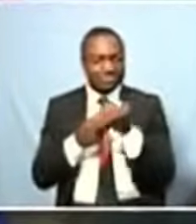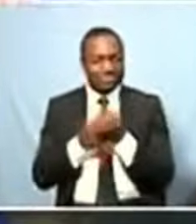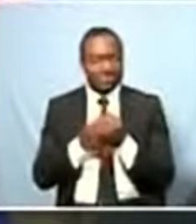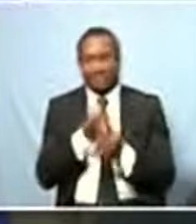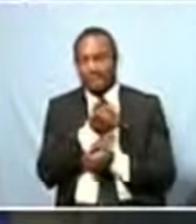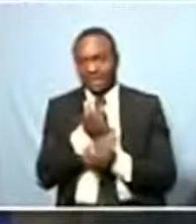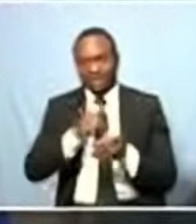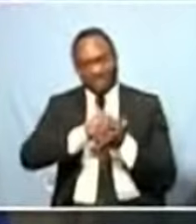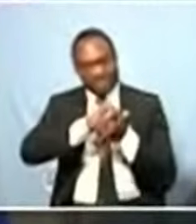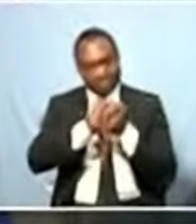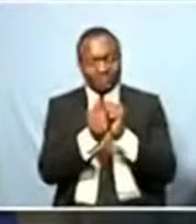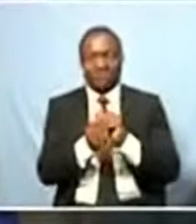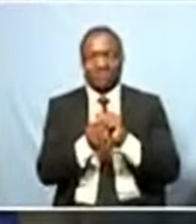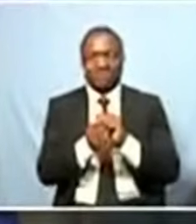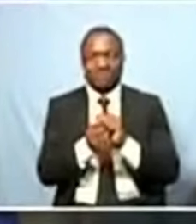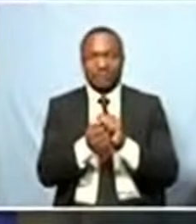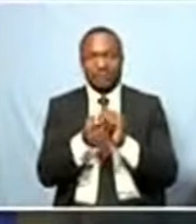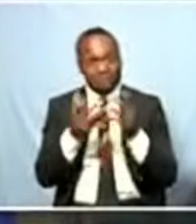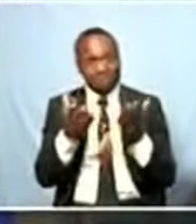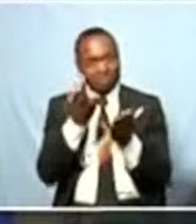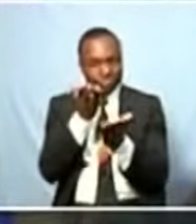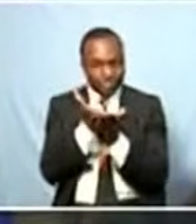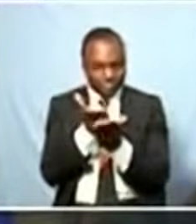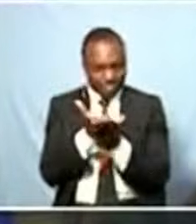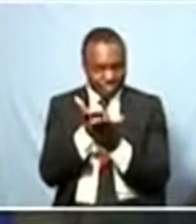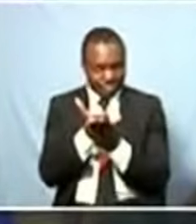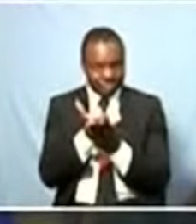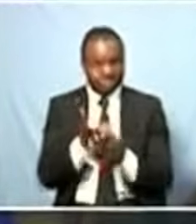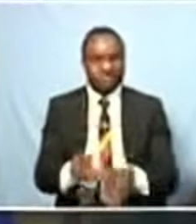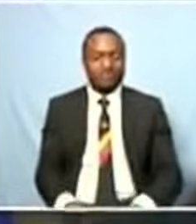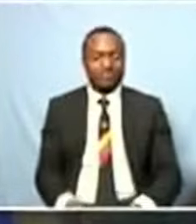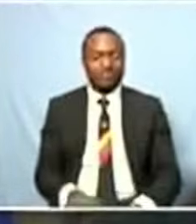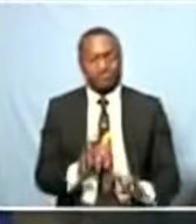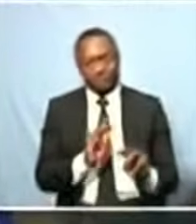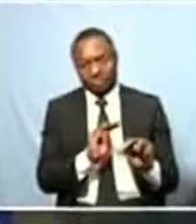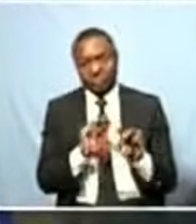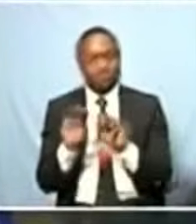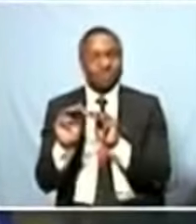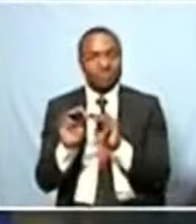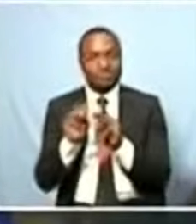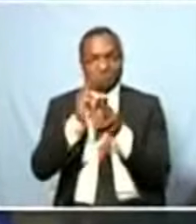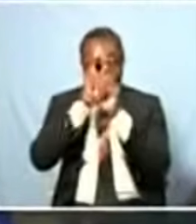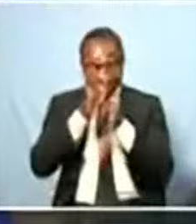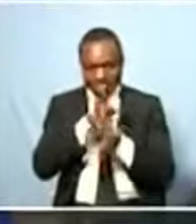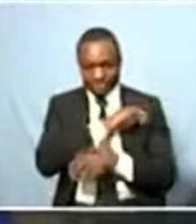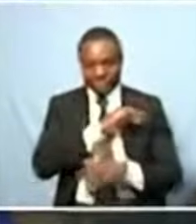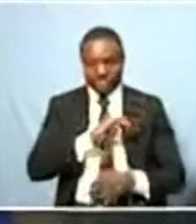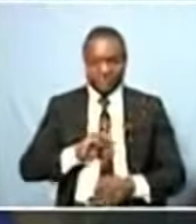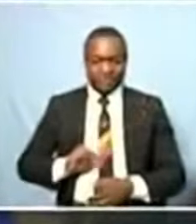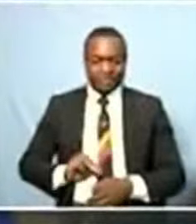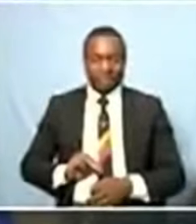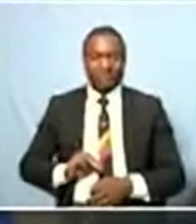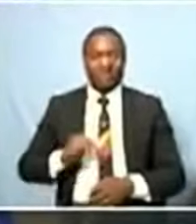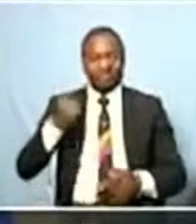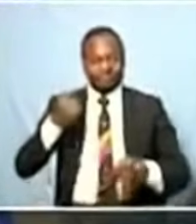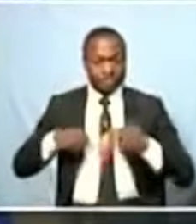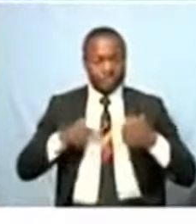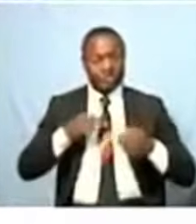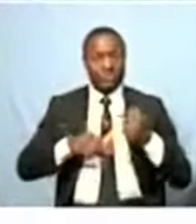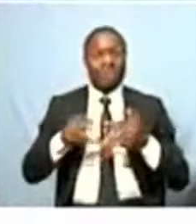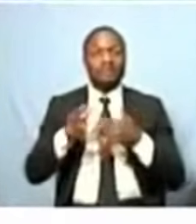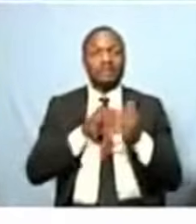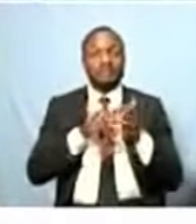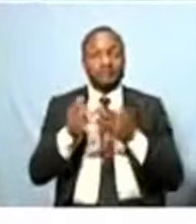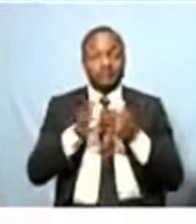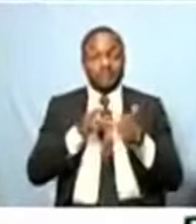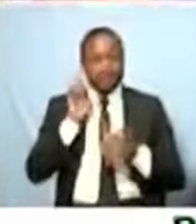any amendment or proposals that are being moved by the Honourable Member for Kanfinsa, for a simple reason, Madam